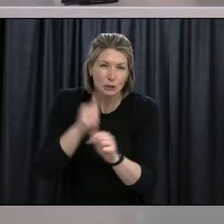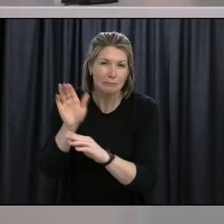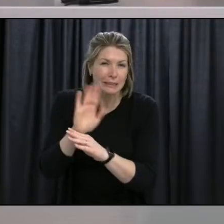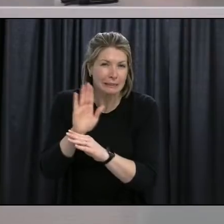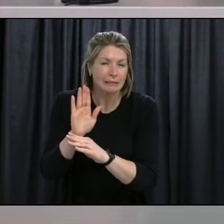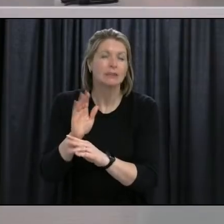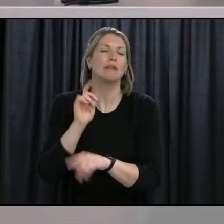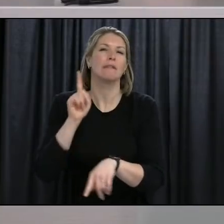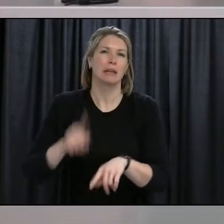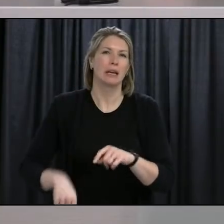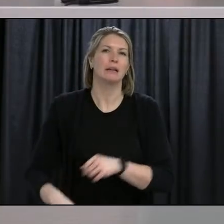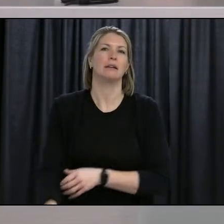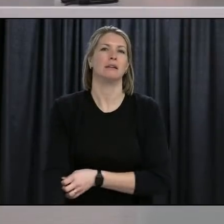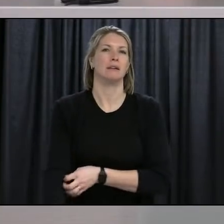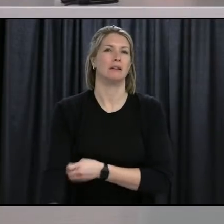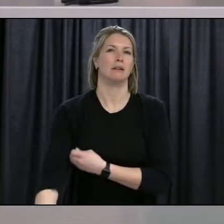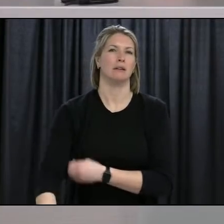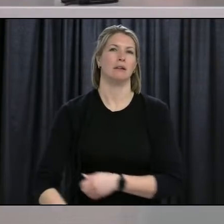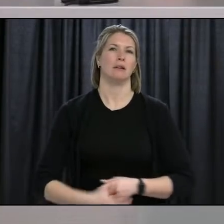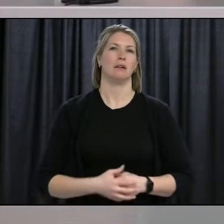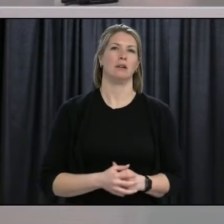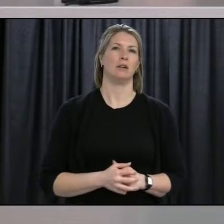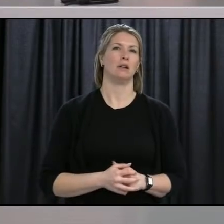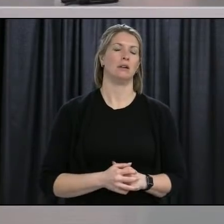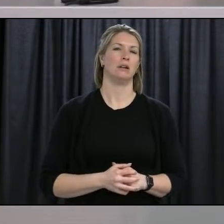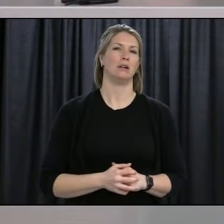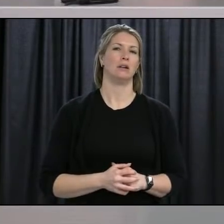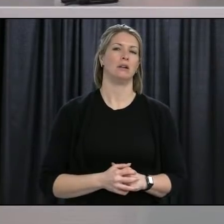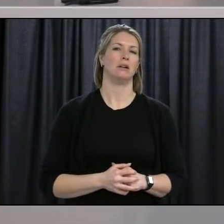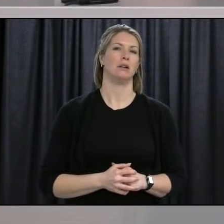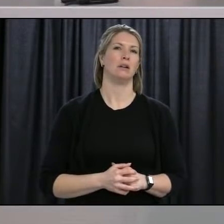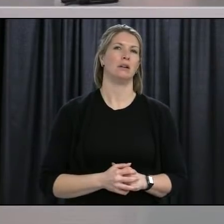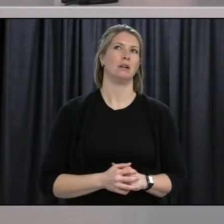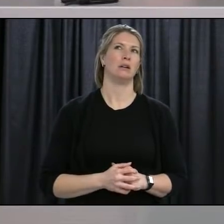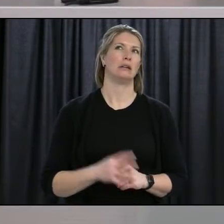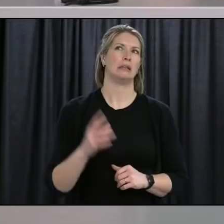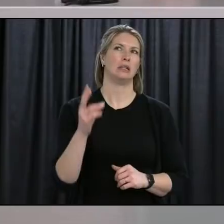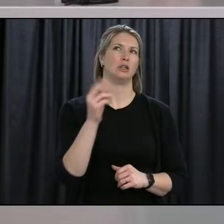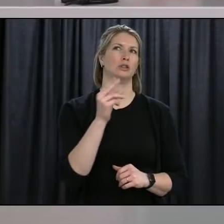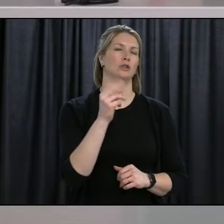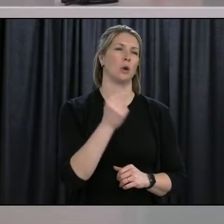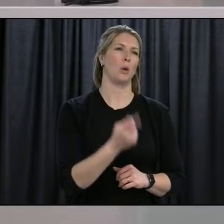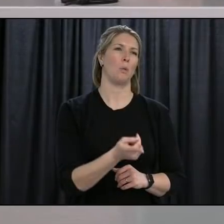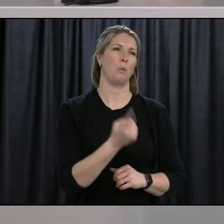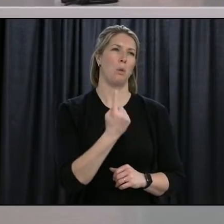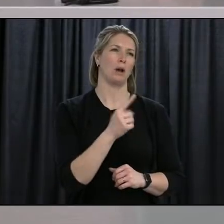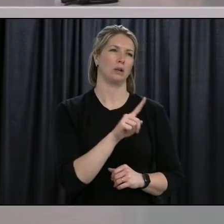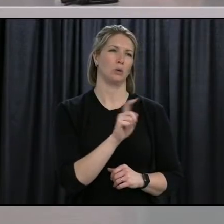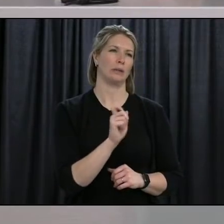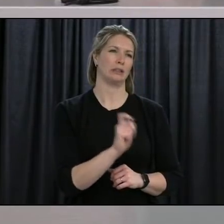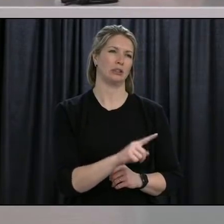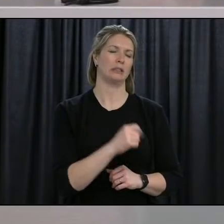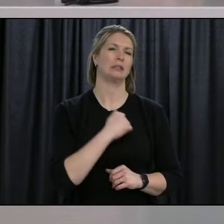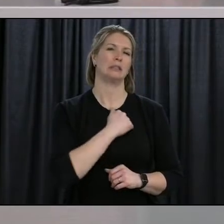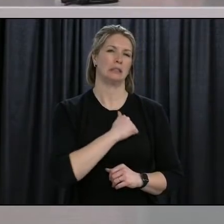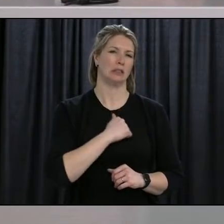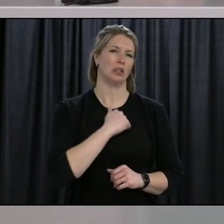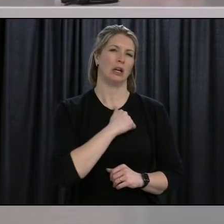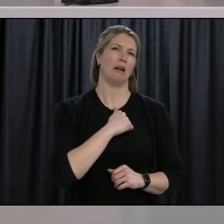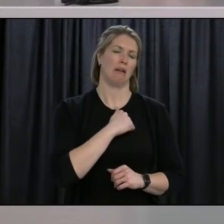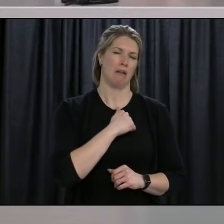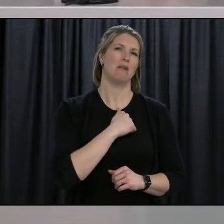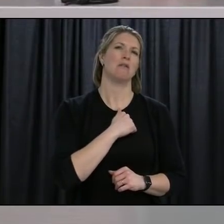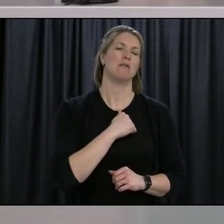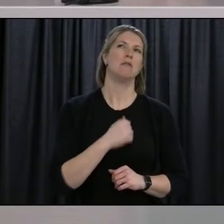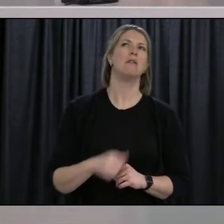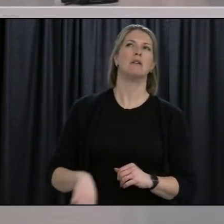Thank you. If I could follow up, I think it leaves businesses in a position of feeling like they're... No, there's only one. You only had one question, unfortunately, yeah, Mark. But Mark,